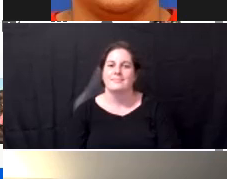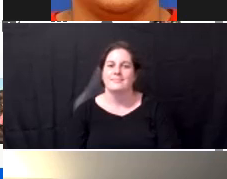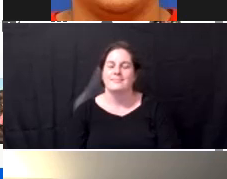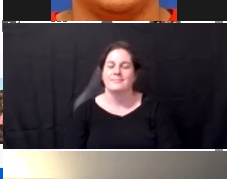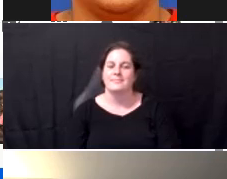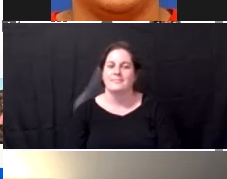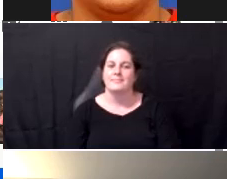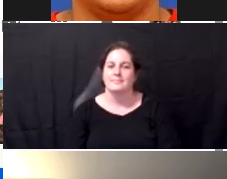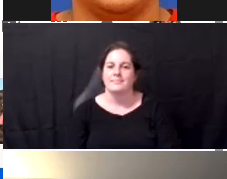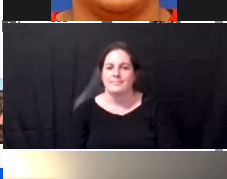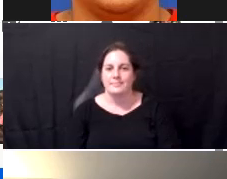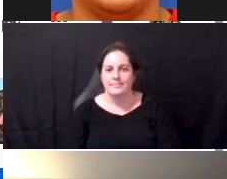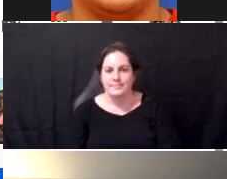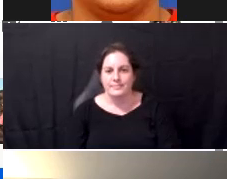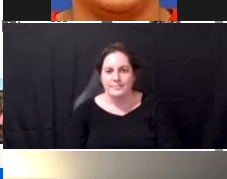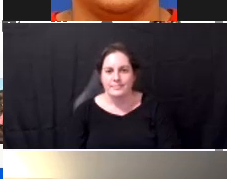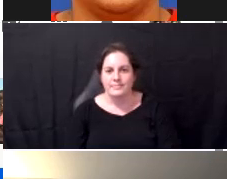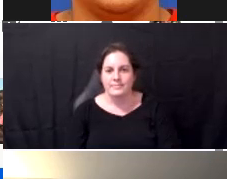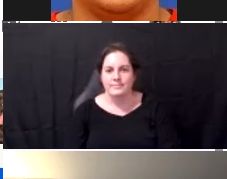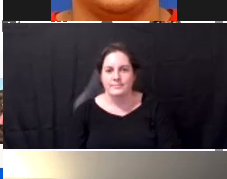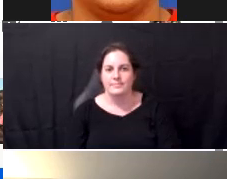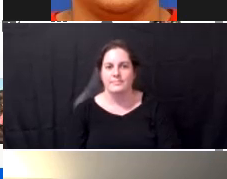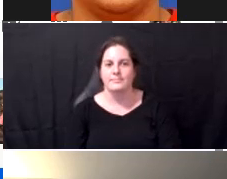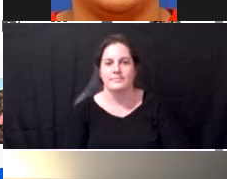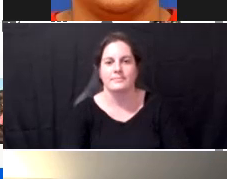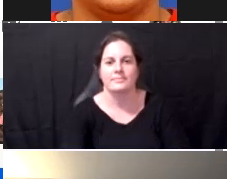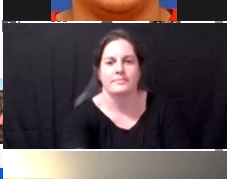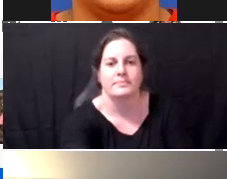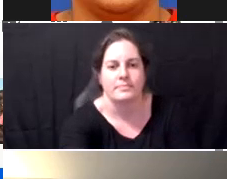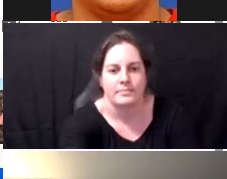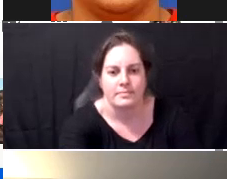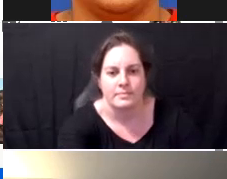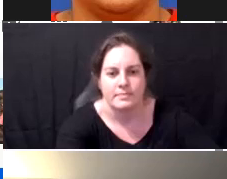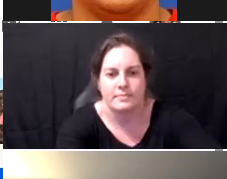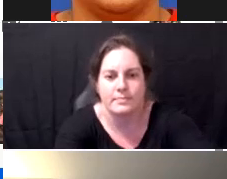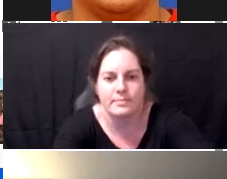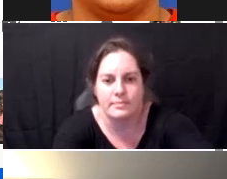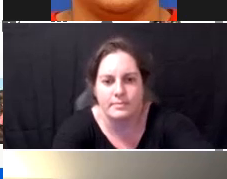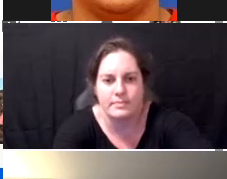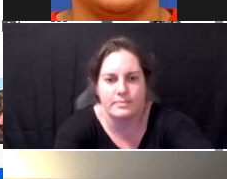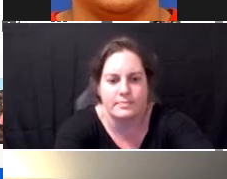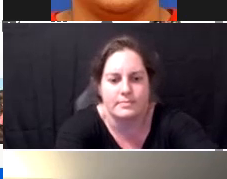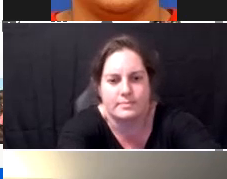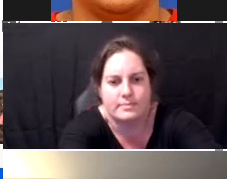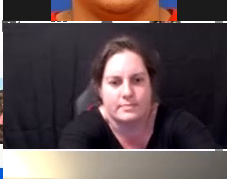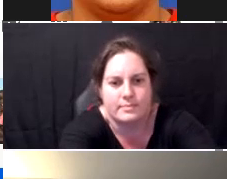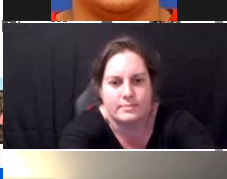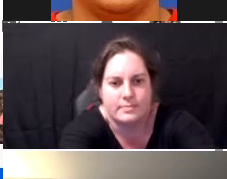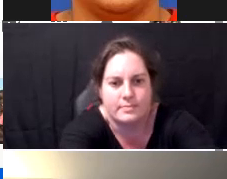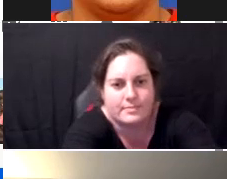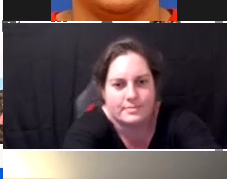look something like this, slope downward. Try to draw a better curve than I can with my pen here on the